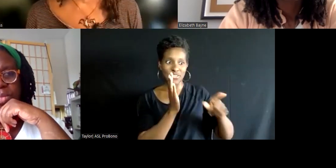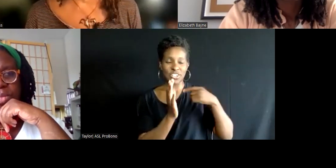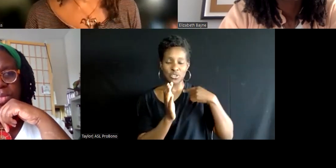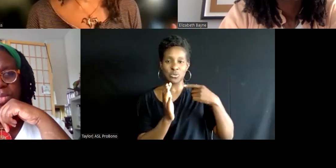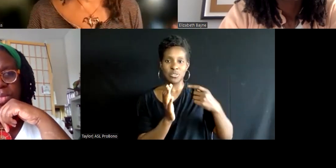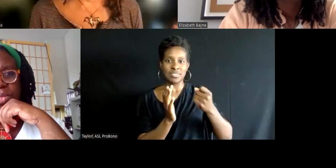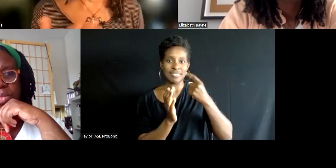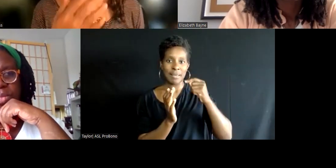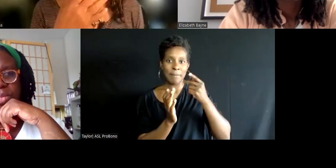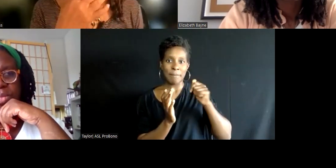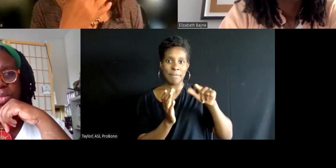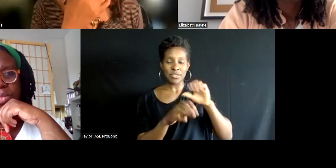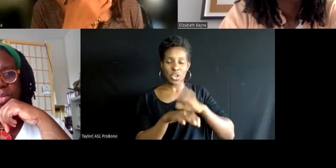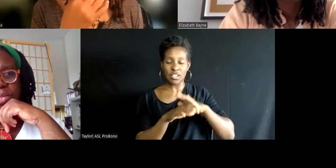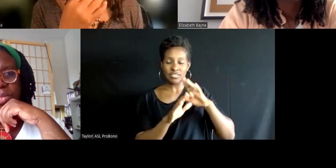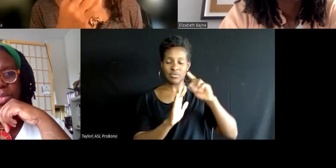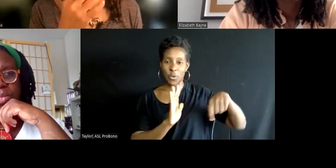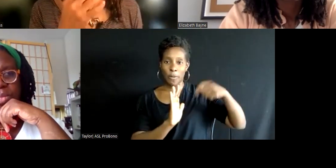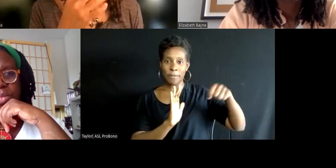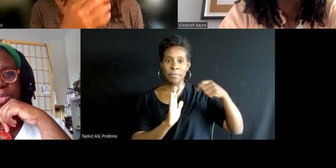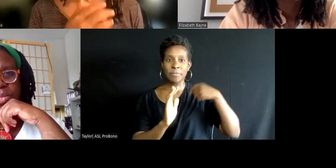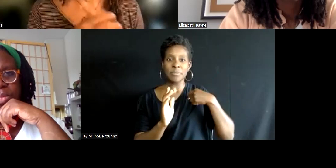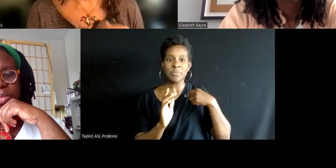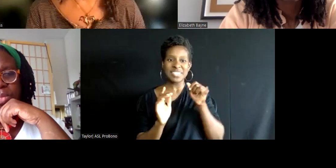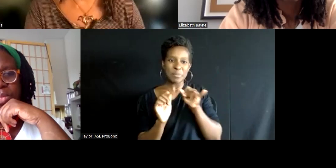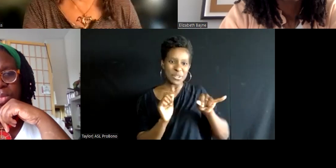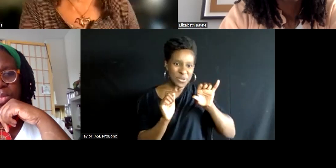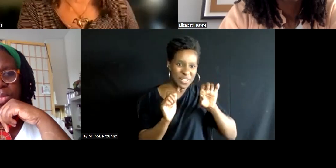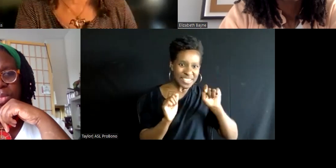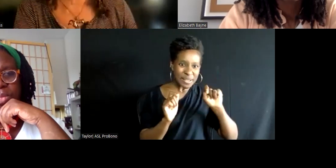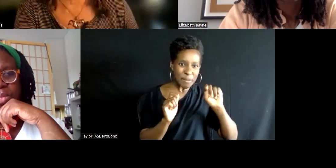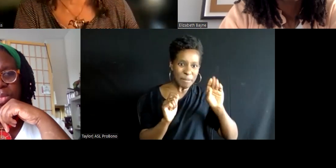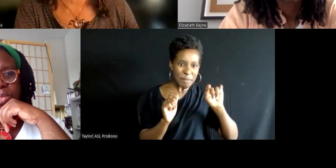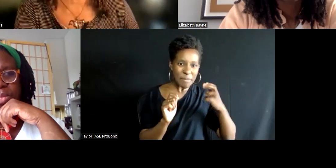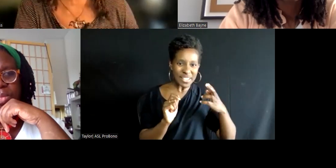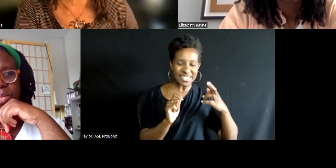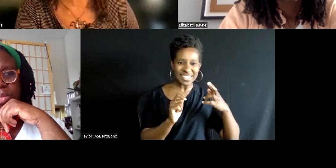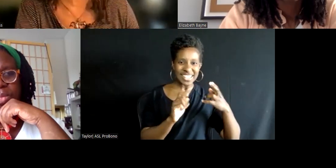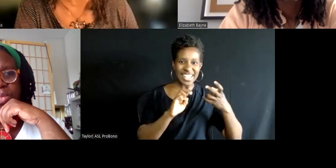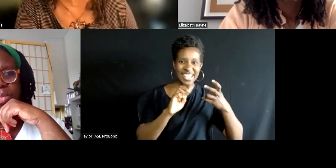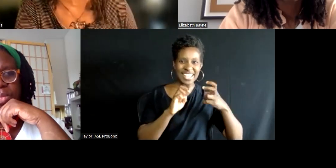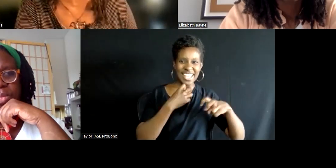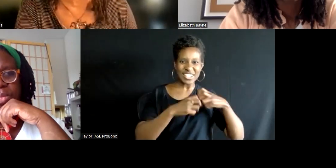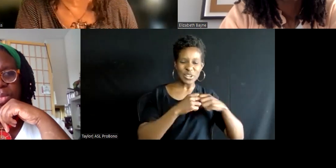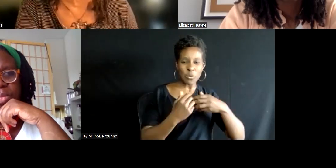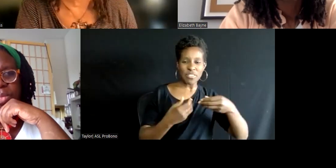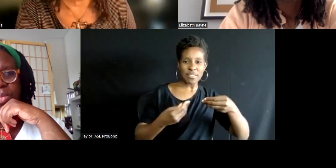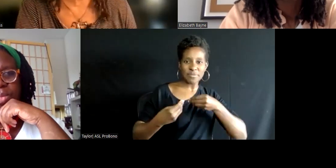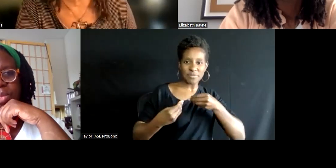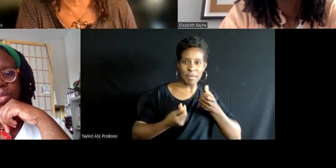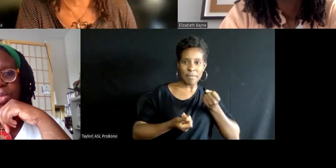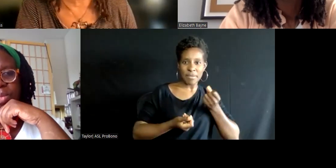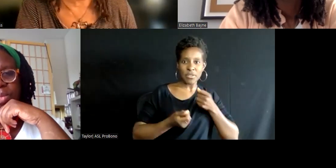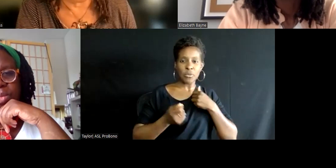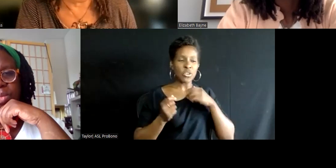like Elizabeth's experience with the formula, right? Yeah, you can't say that because then you're dissuading people from taking the pills.